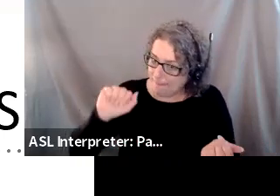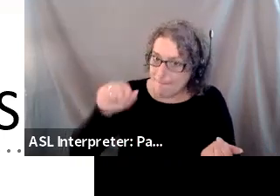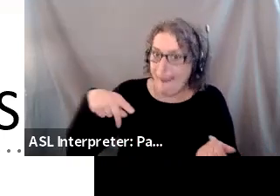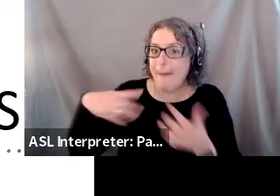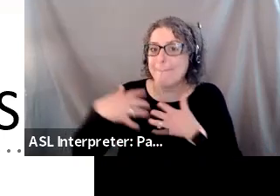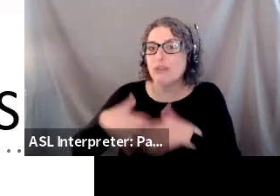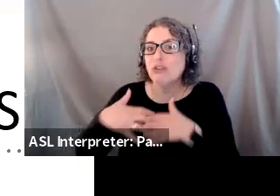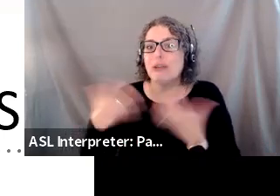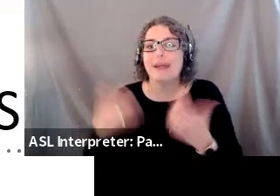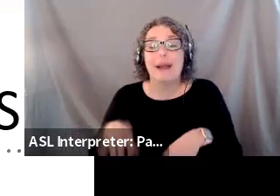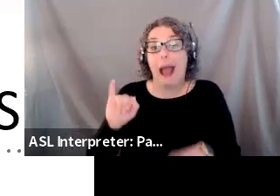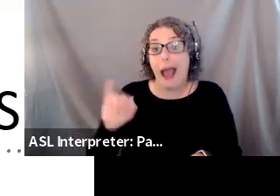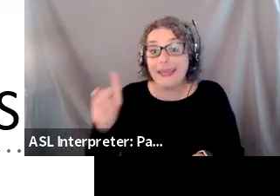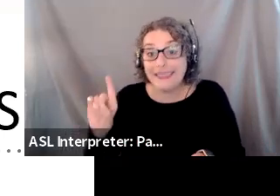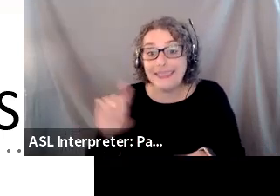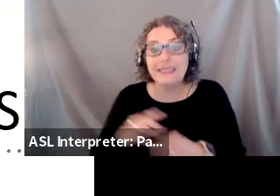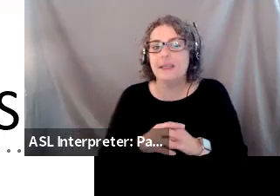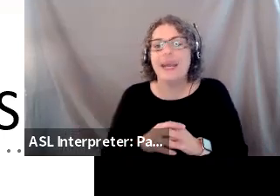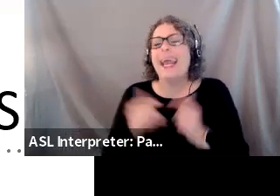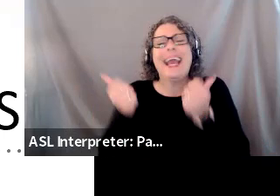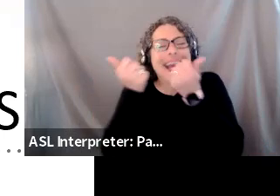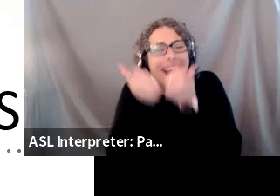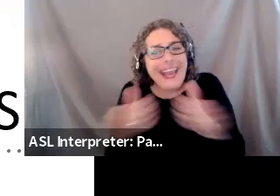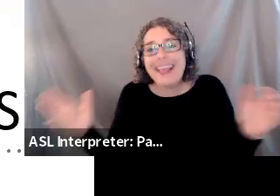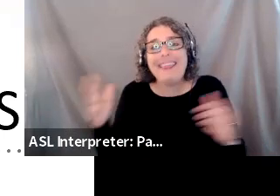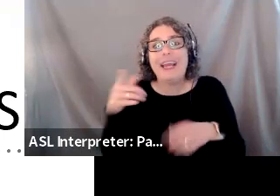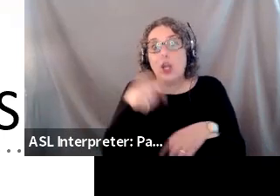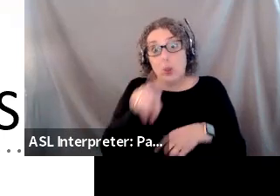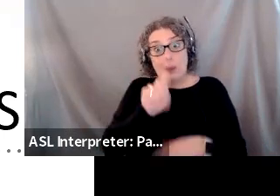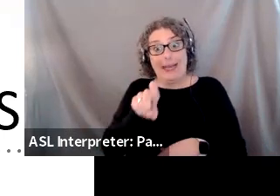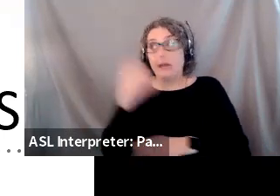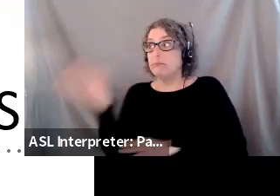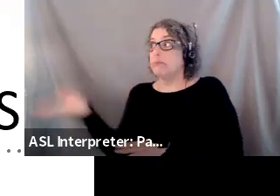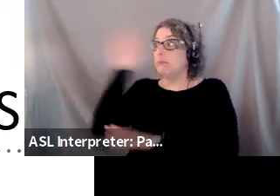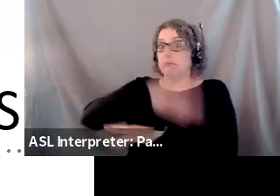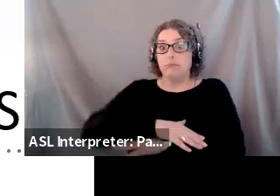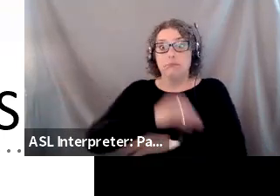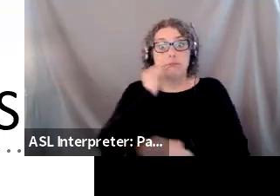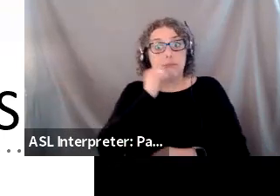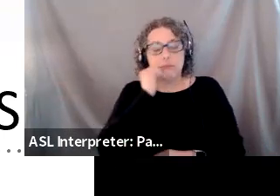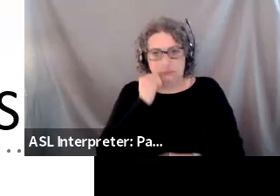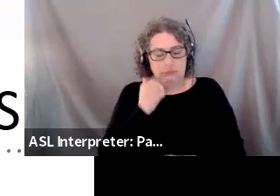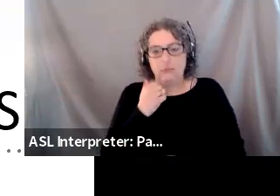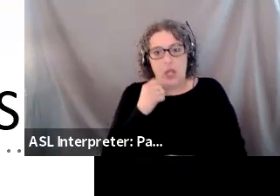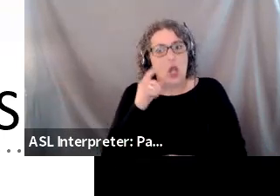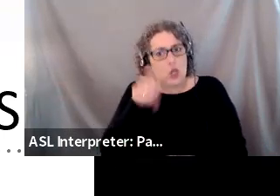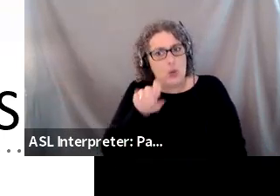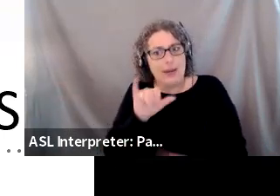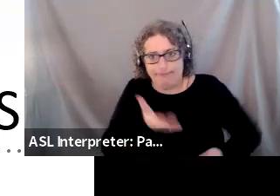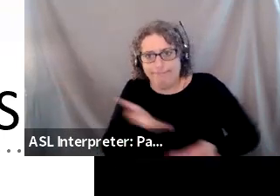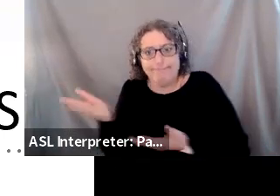identification, any kind of special equipment that you use to make yourself as independent as possible. And the other thing is to leave